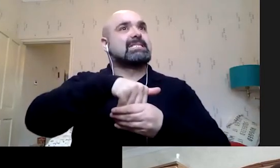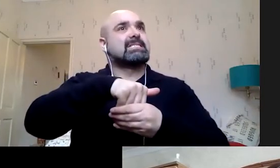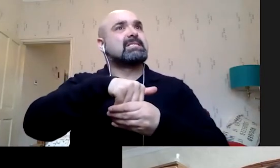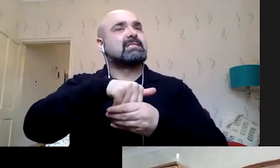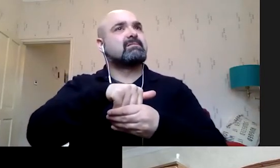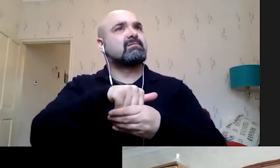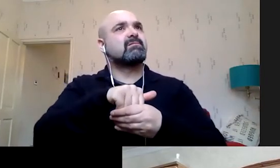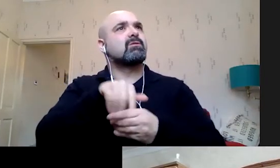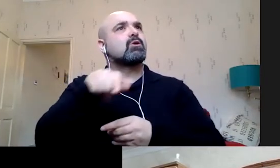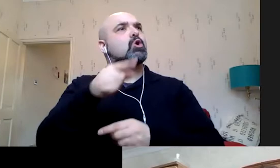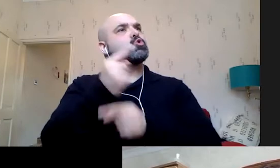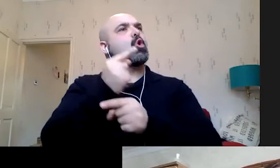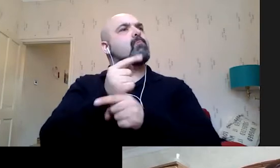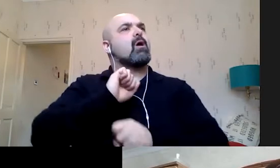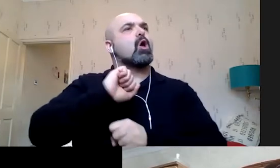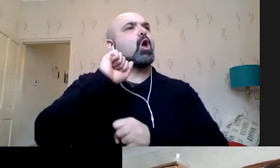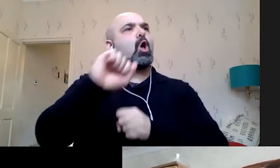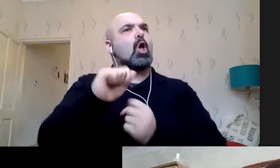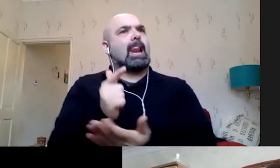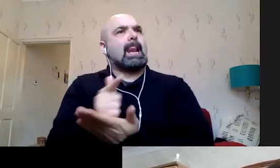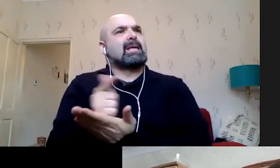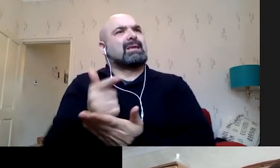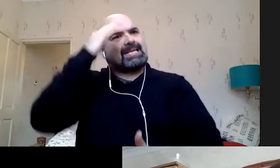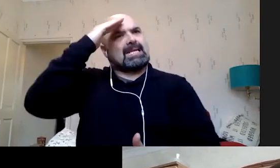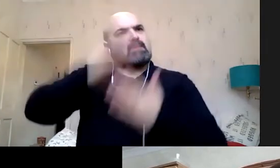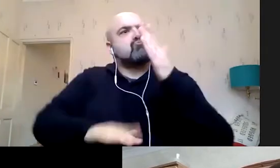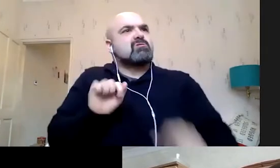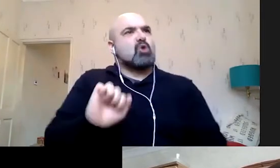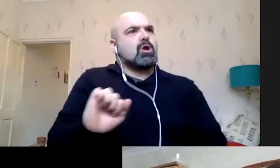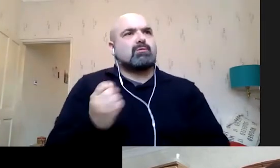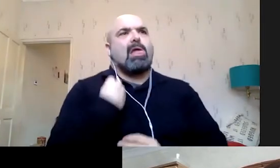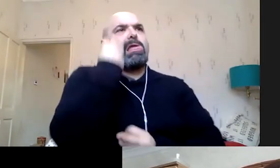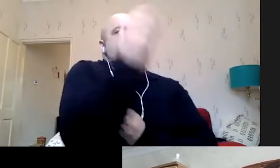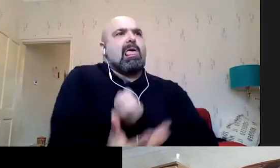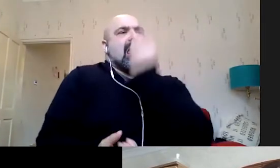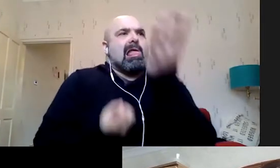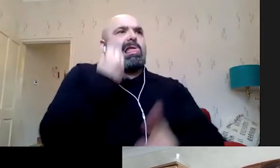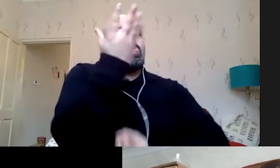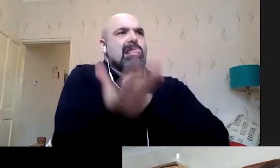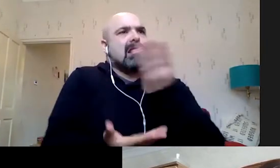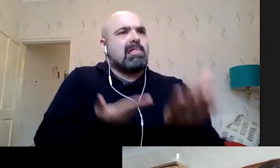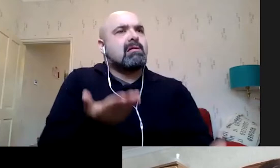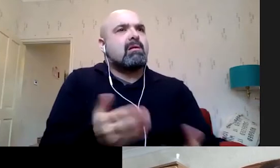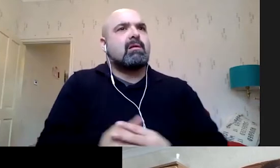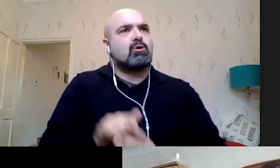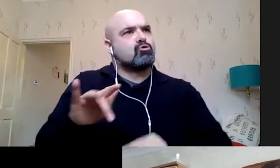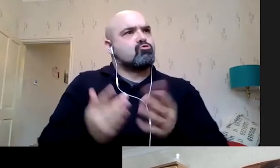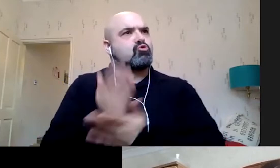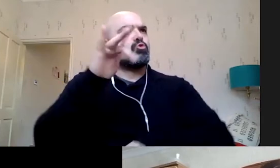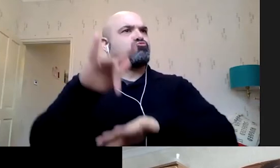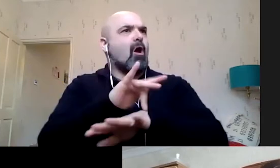she was talking about her, you know, her lesbian experiences in that, a semi-autobiographical type drama.